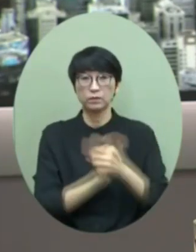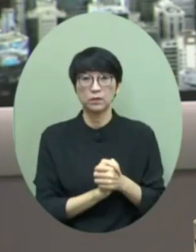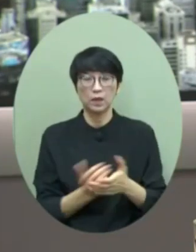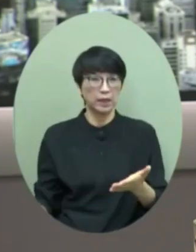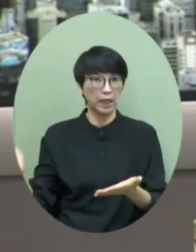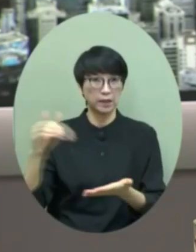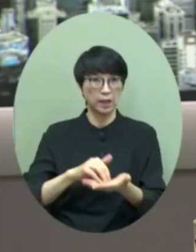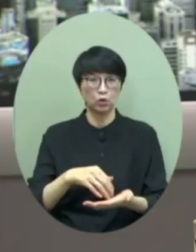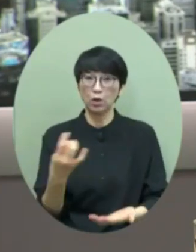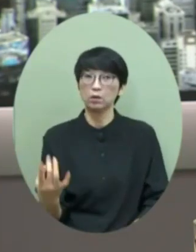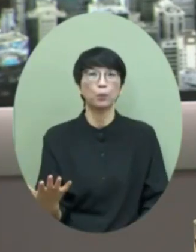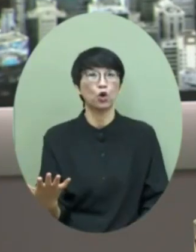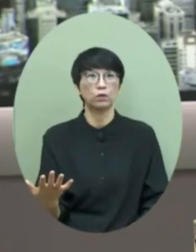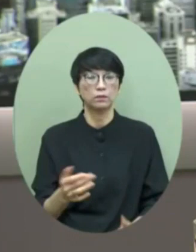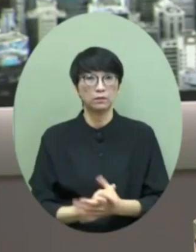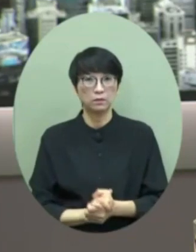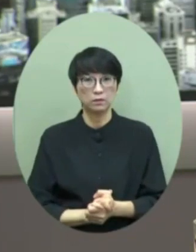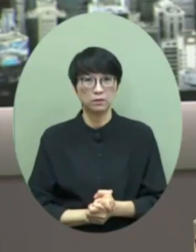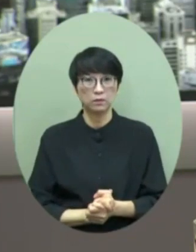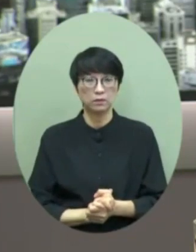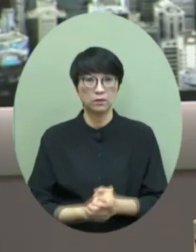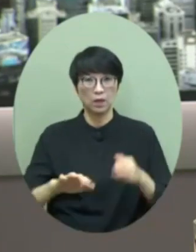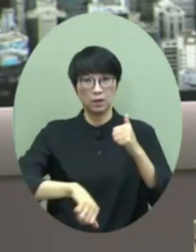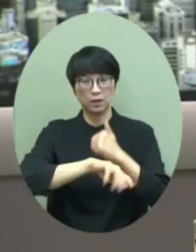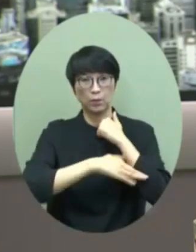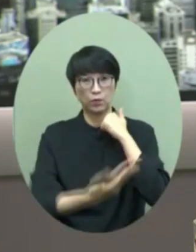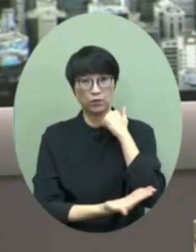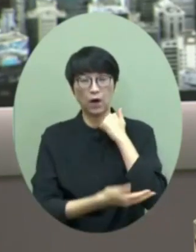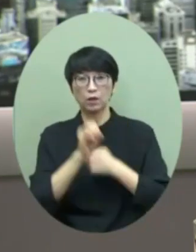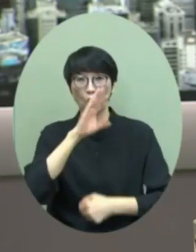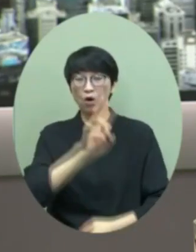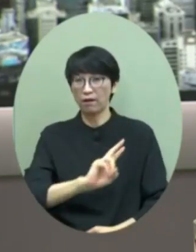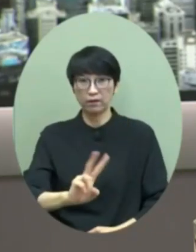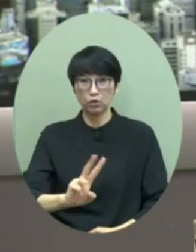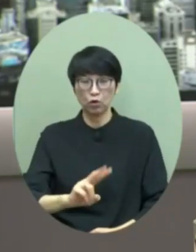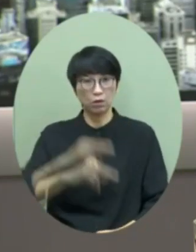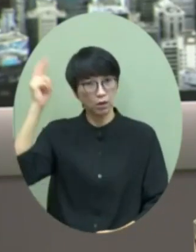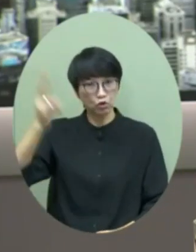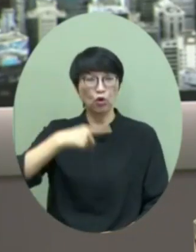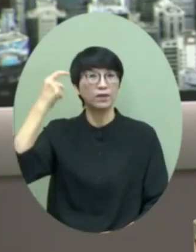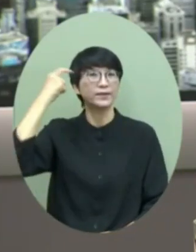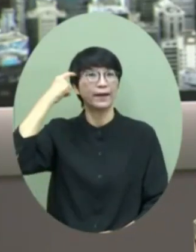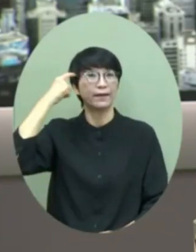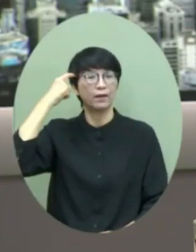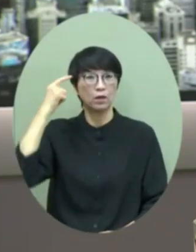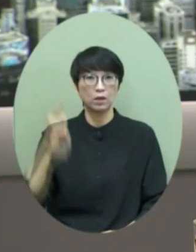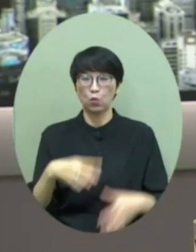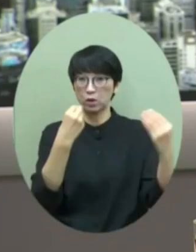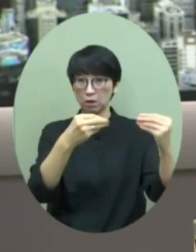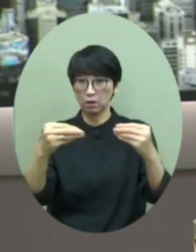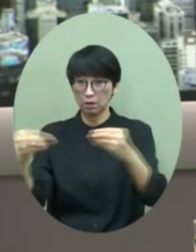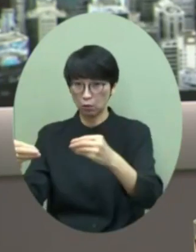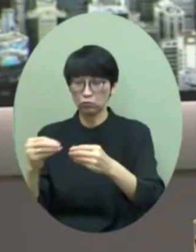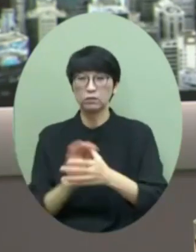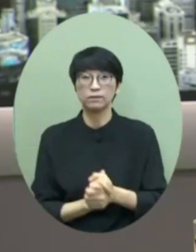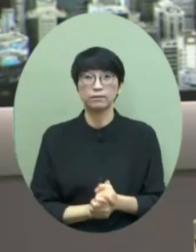think that should be our common sense and common knowledge. We will do education, but something that has